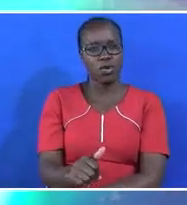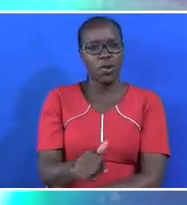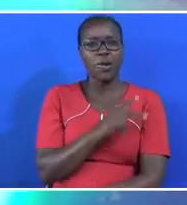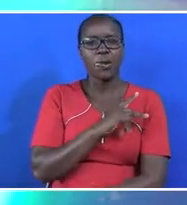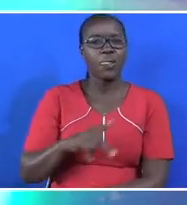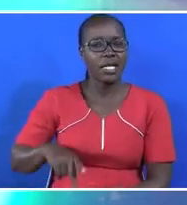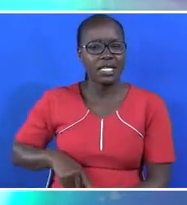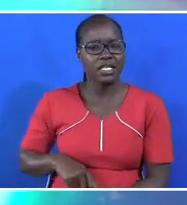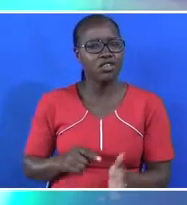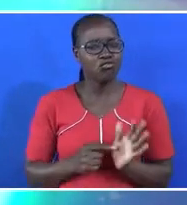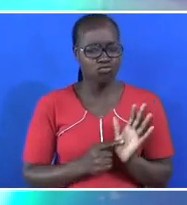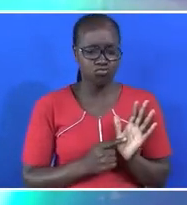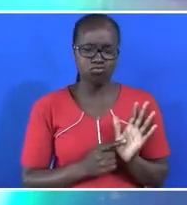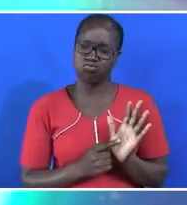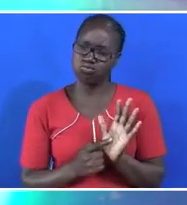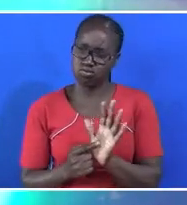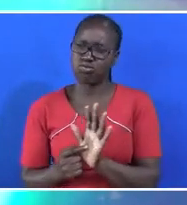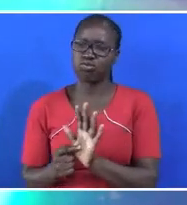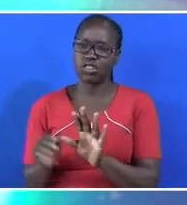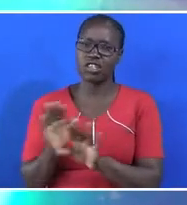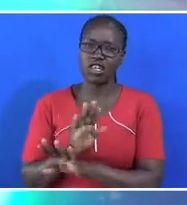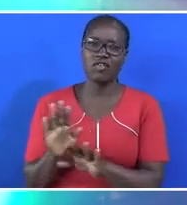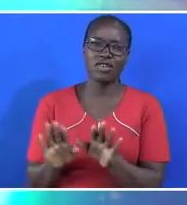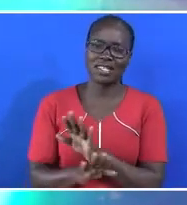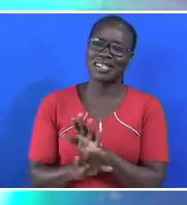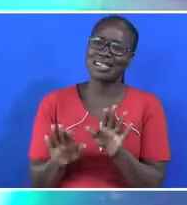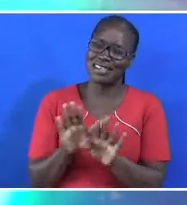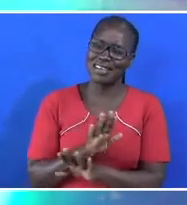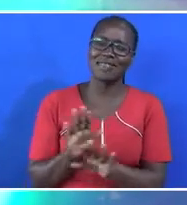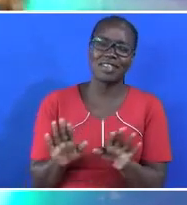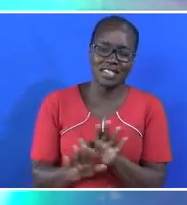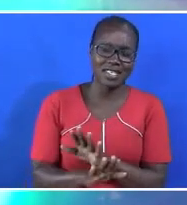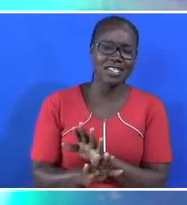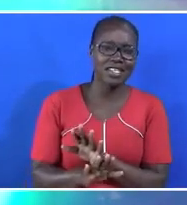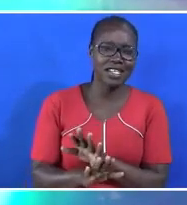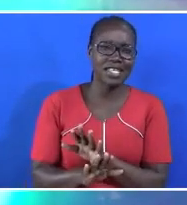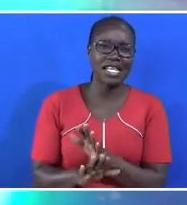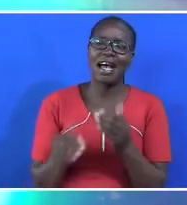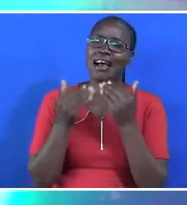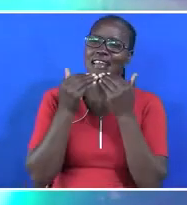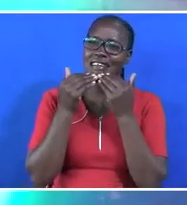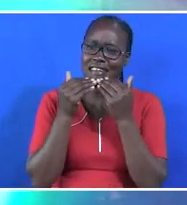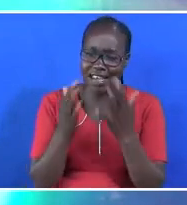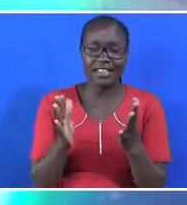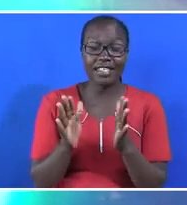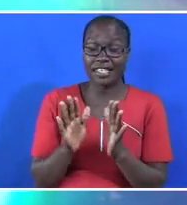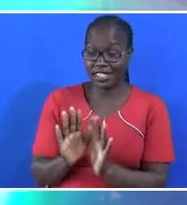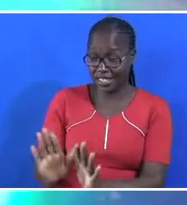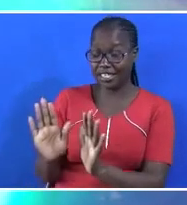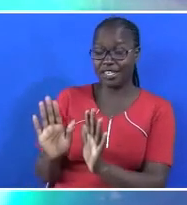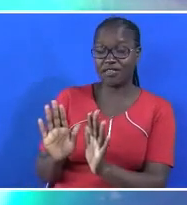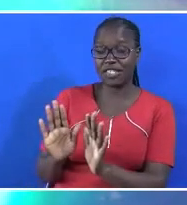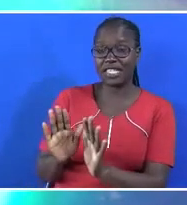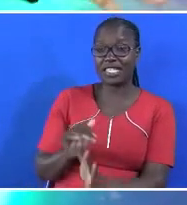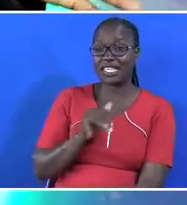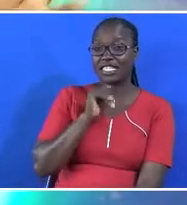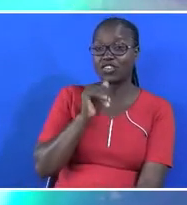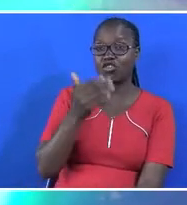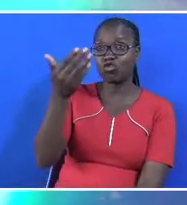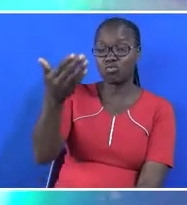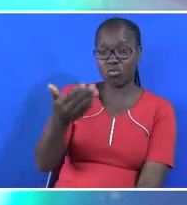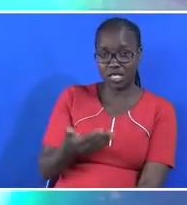king shows everything. Everything. There was nothing that he spared that he did not